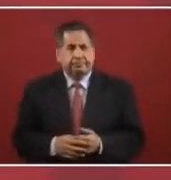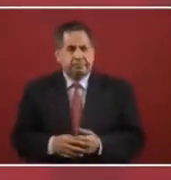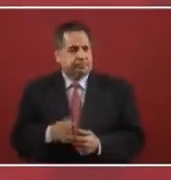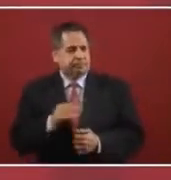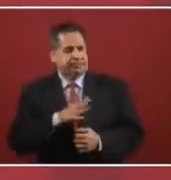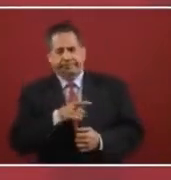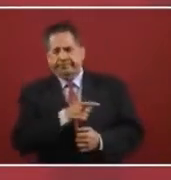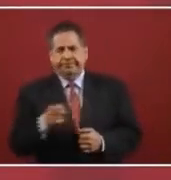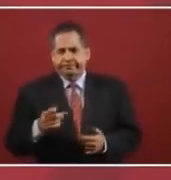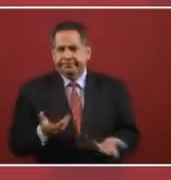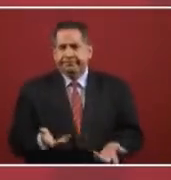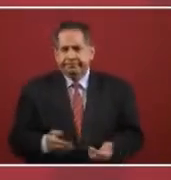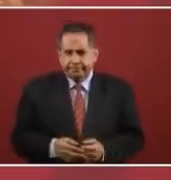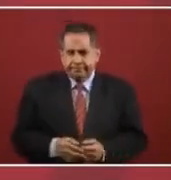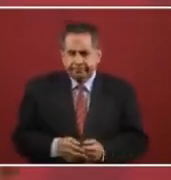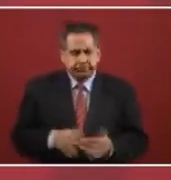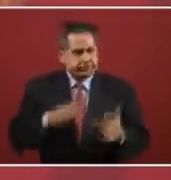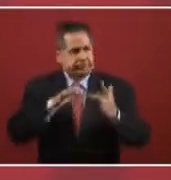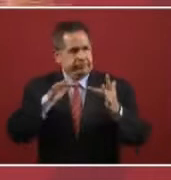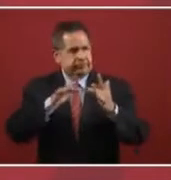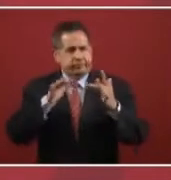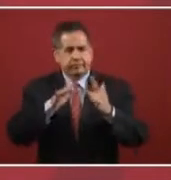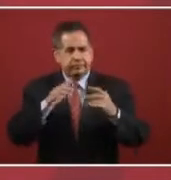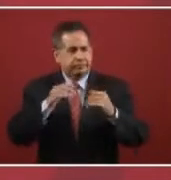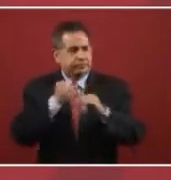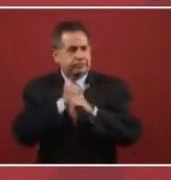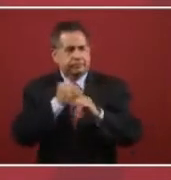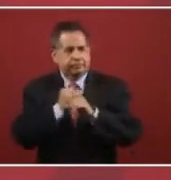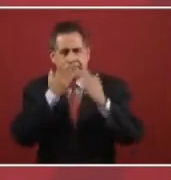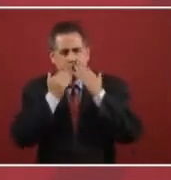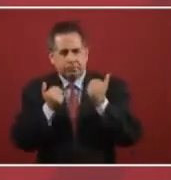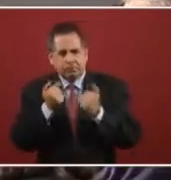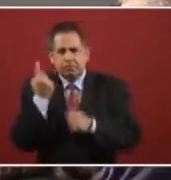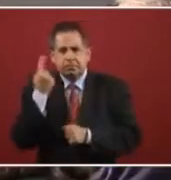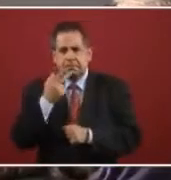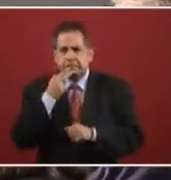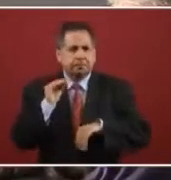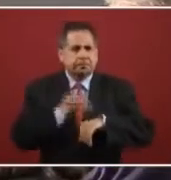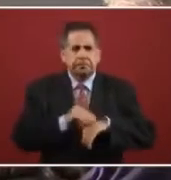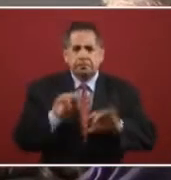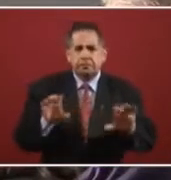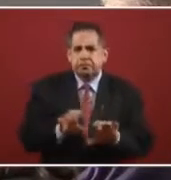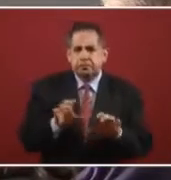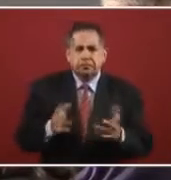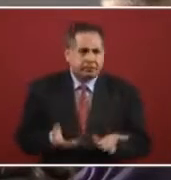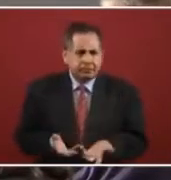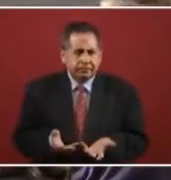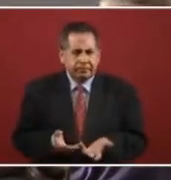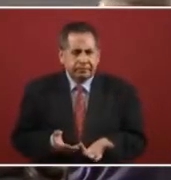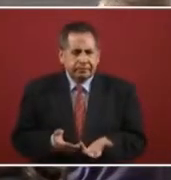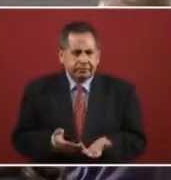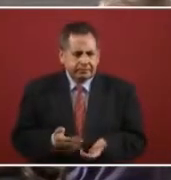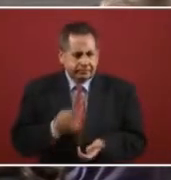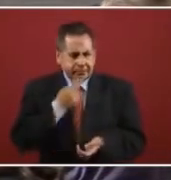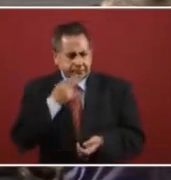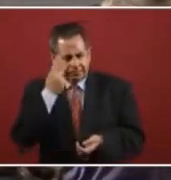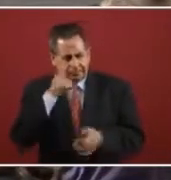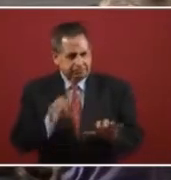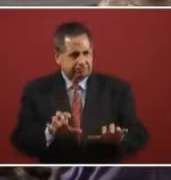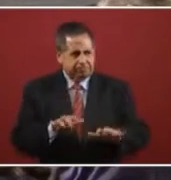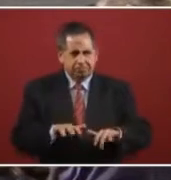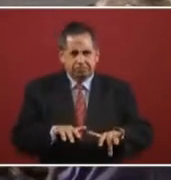because they didn't exist. We didn't have the web for communication. How are they going to